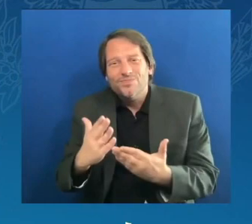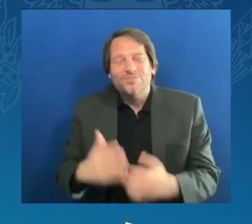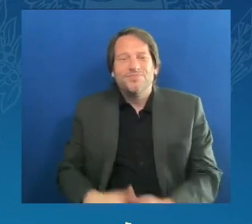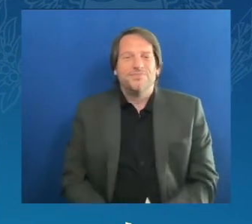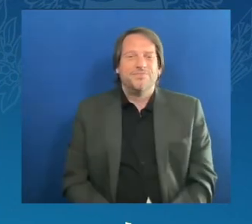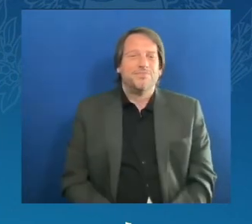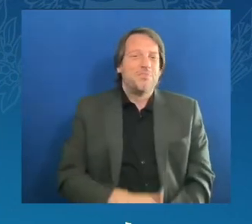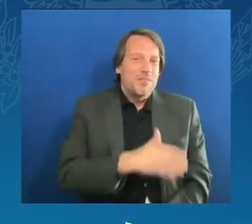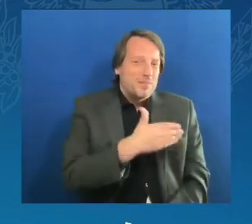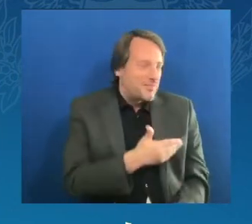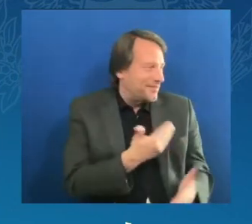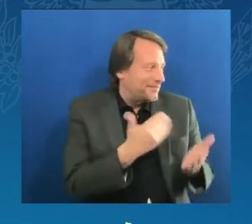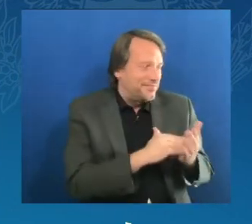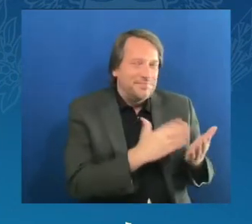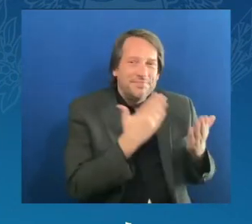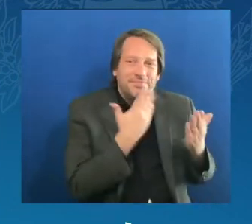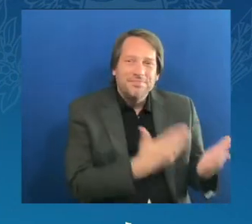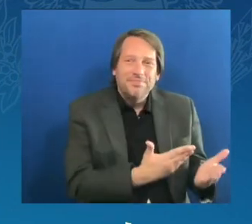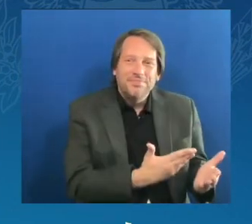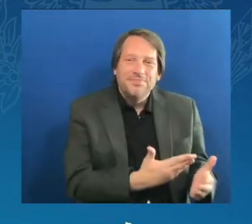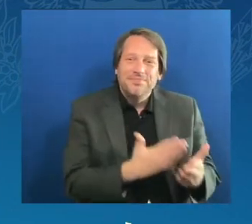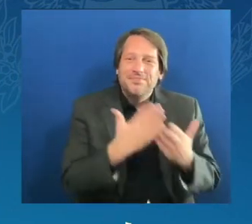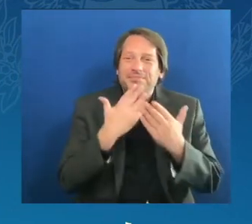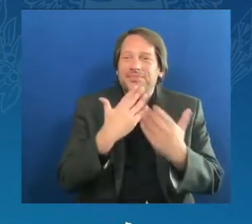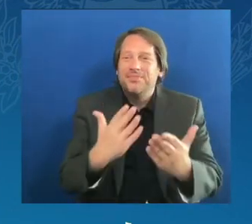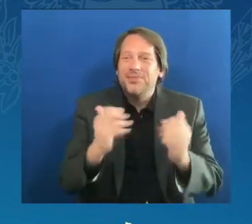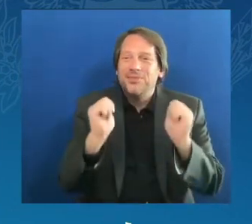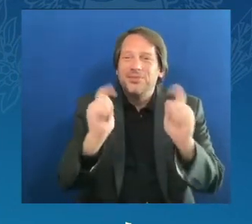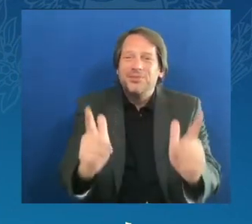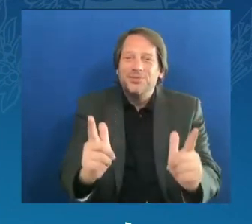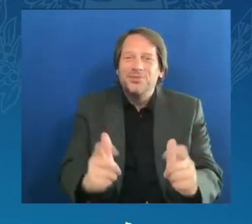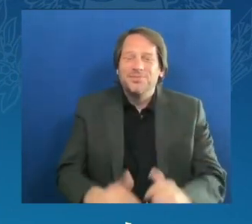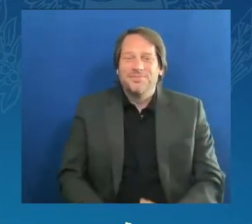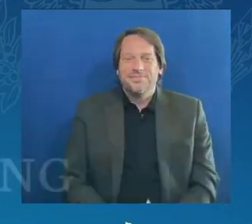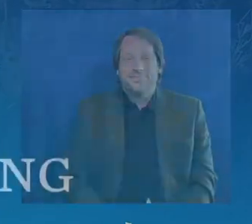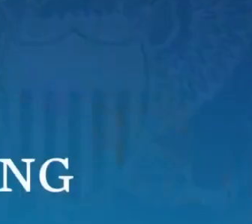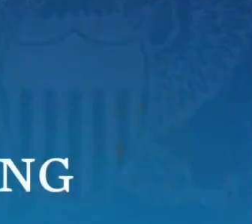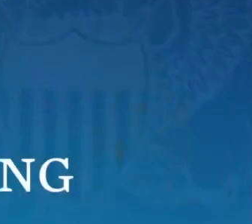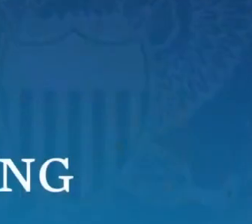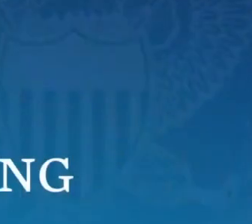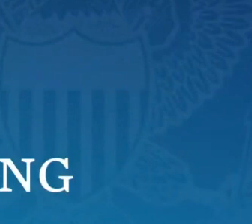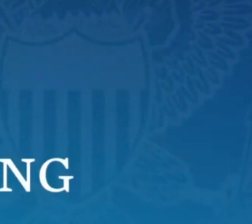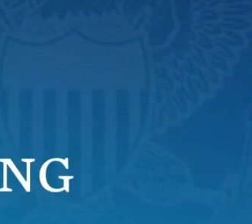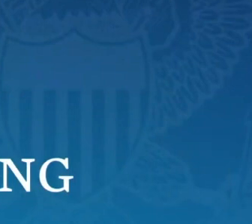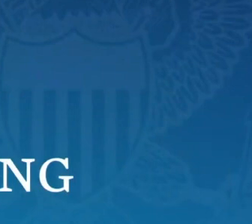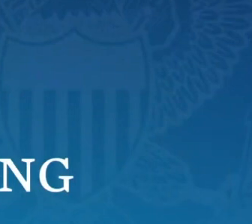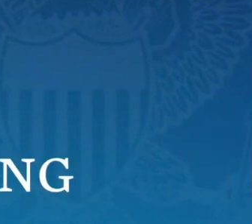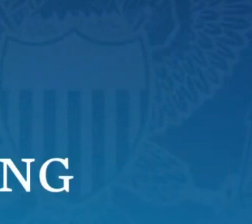Welcome. Thank you. Thank you all. Thank you. Thank you. Thank you. Thank you. Thank you.